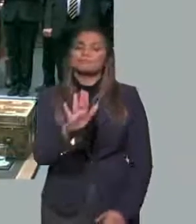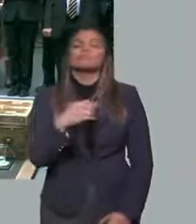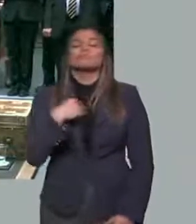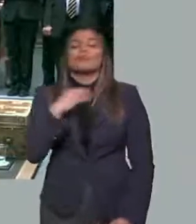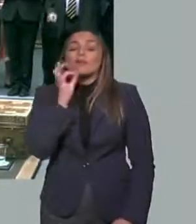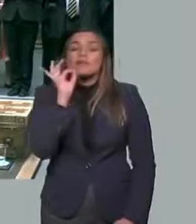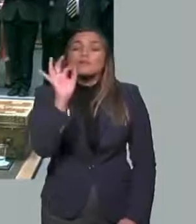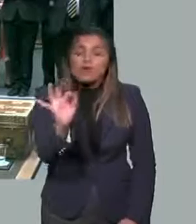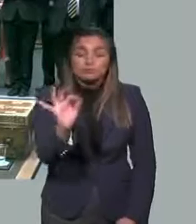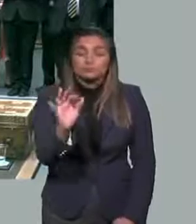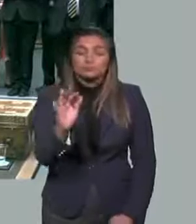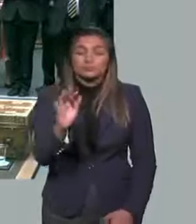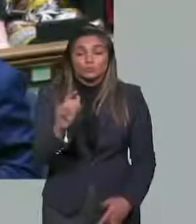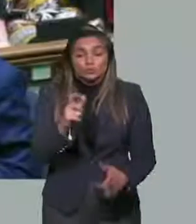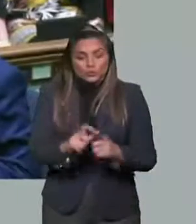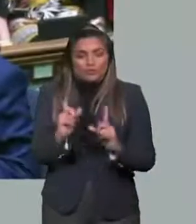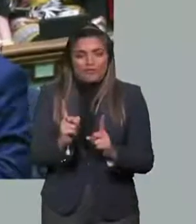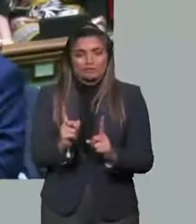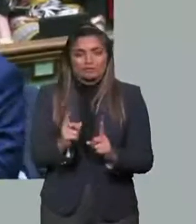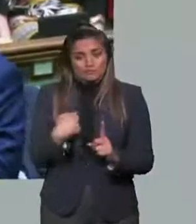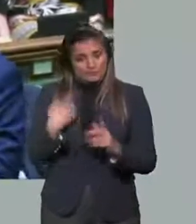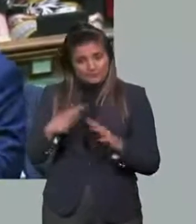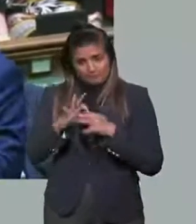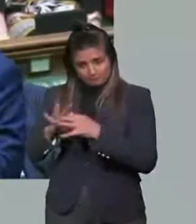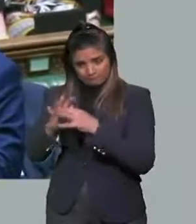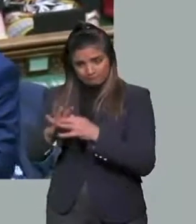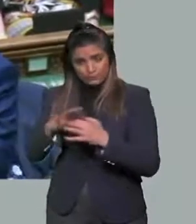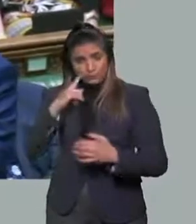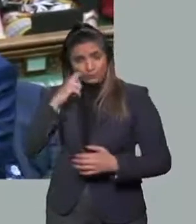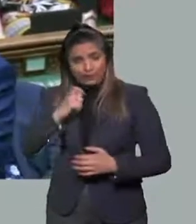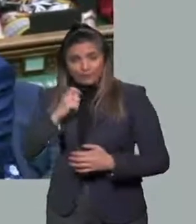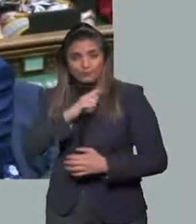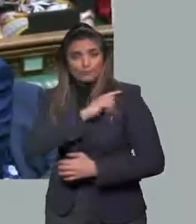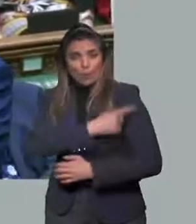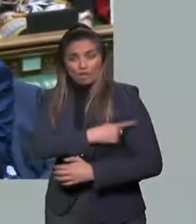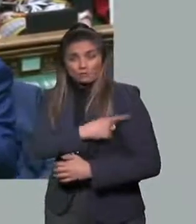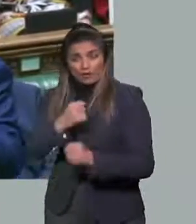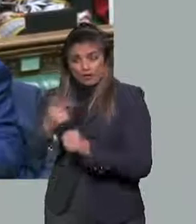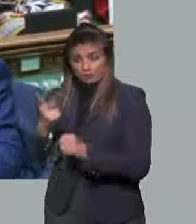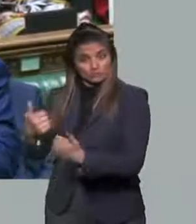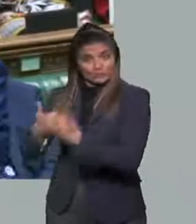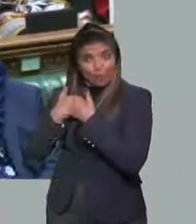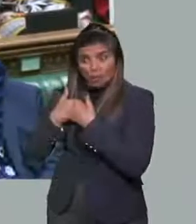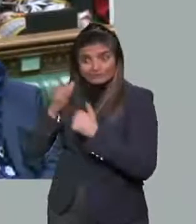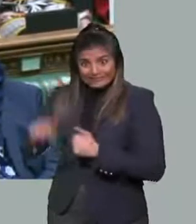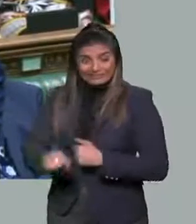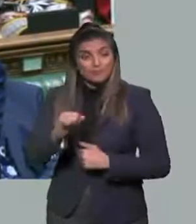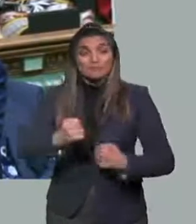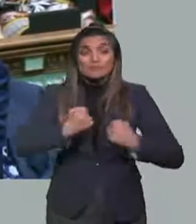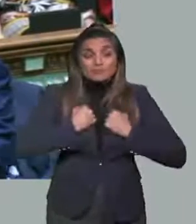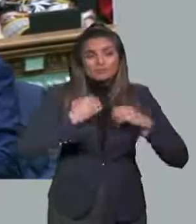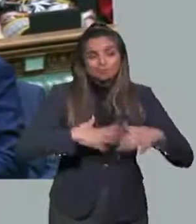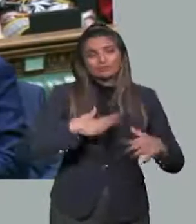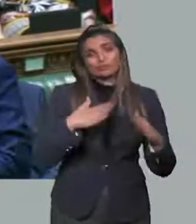just exactly that, because we've been working with the Ukrainian and Polish authorities. We have their support. We need the Home Office to give us